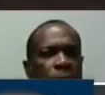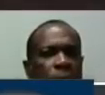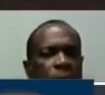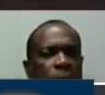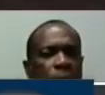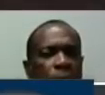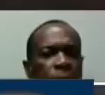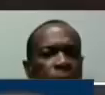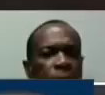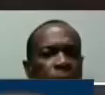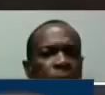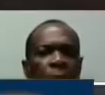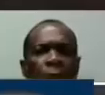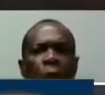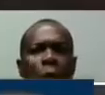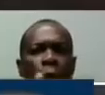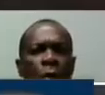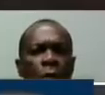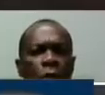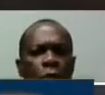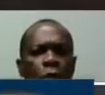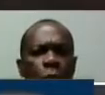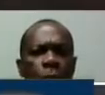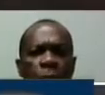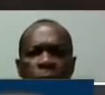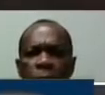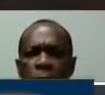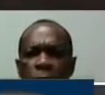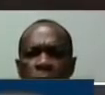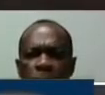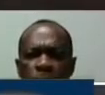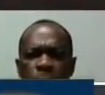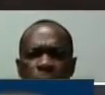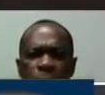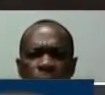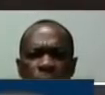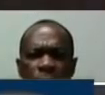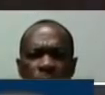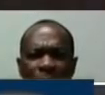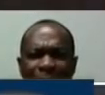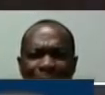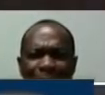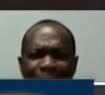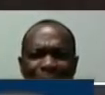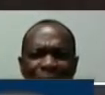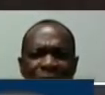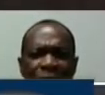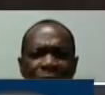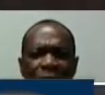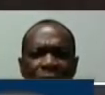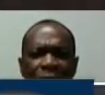the various chambers of commerce have been calling for